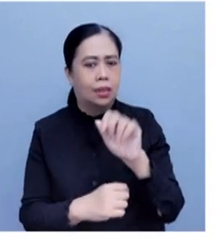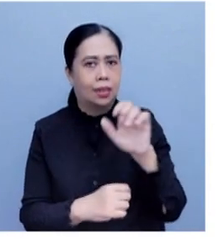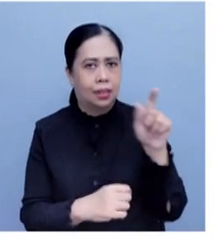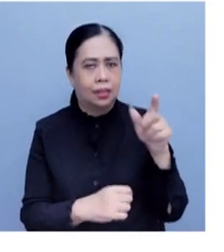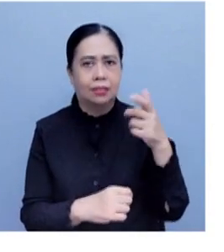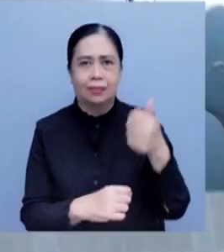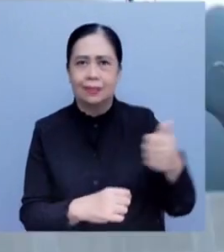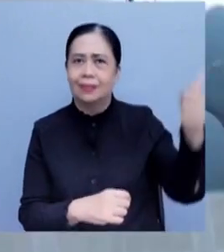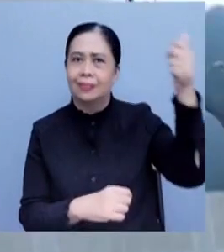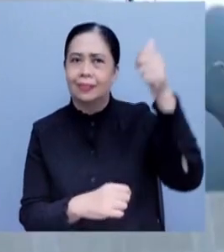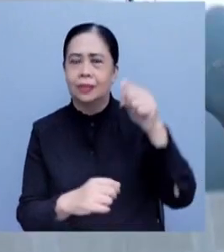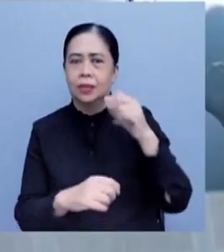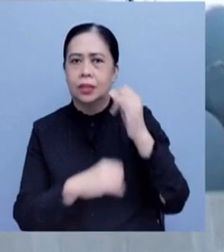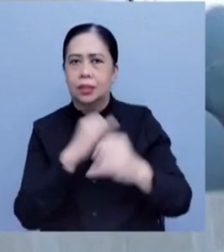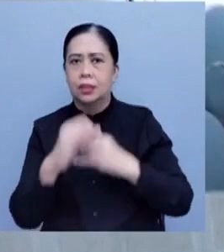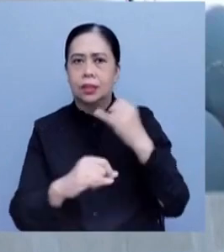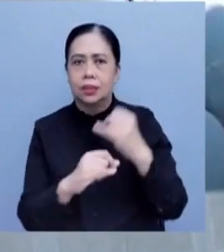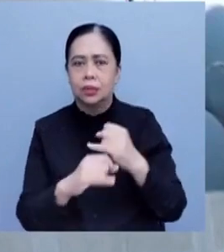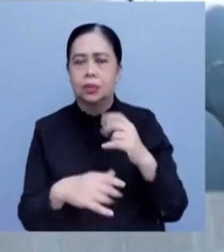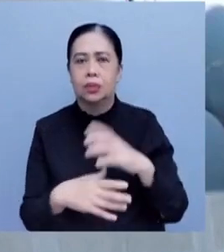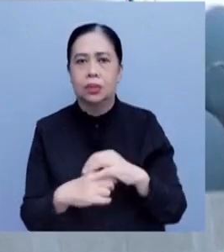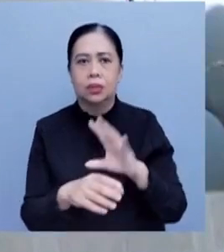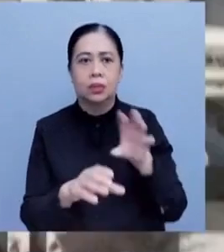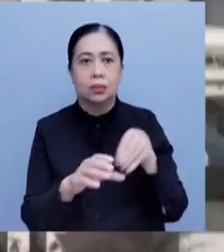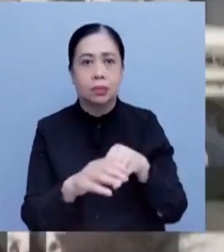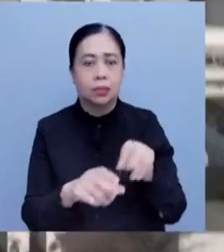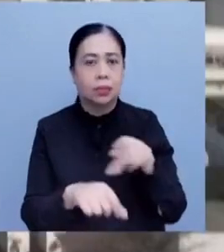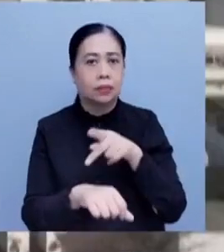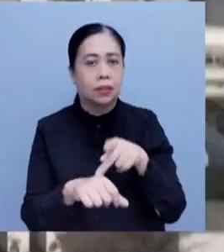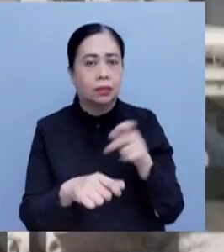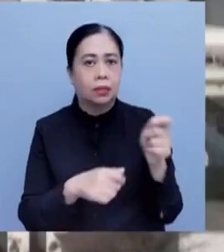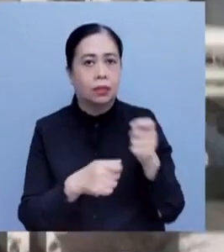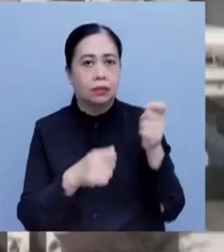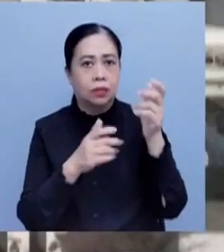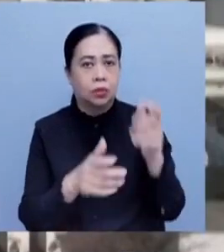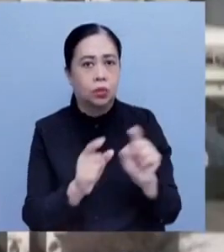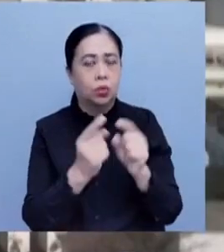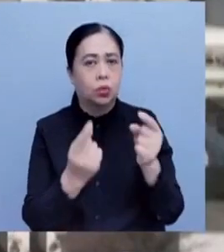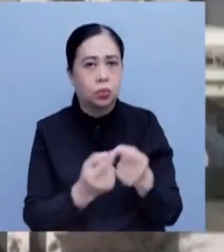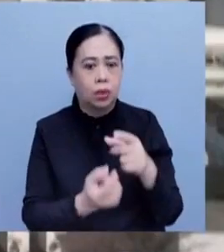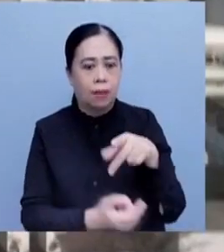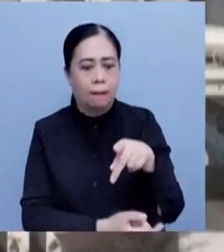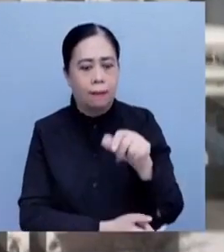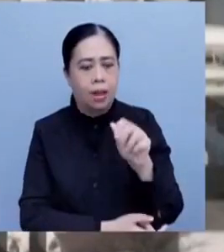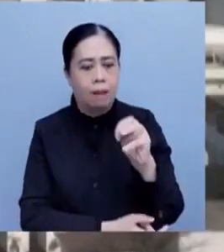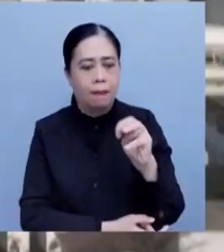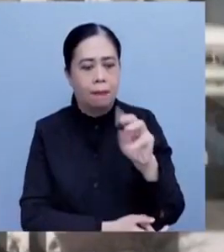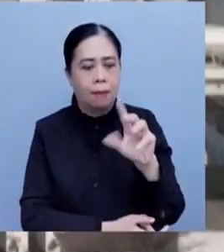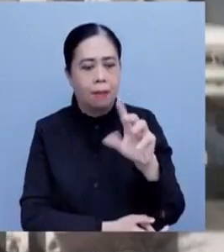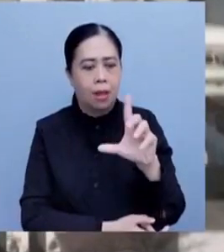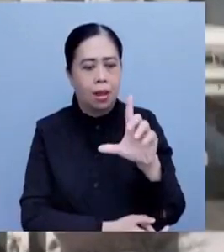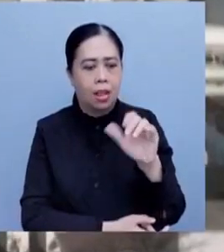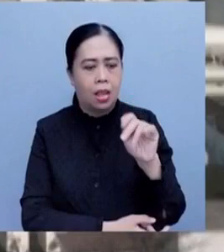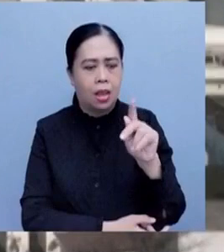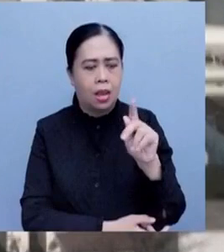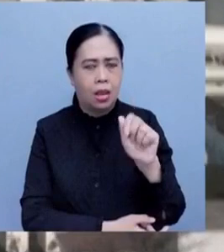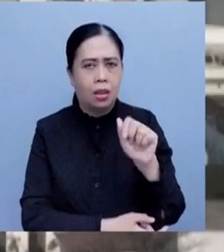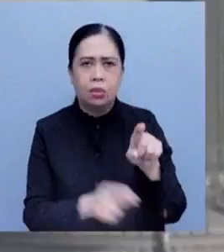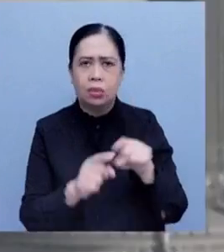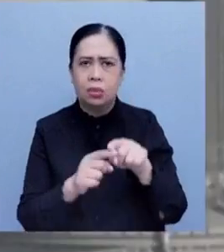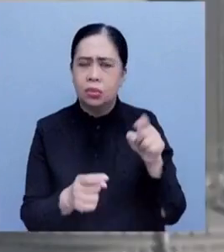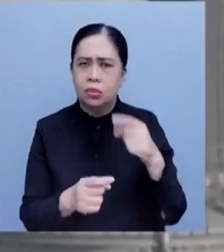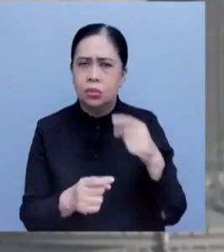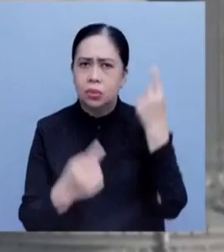matter. Several organizations, including Philippine Fisher Folk Group Pamalakaya, also raising the alarm over the looming release